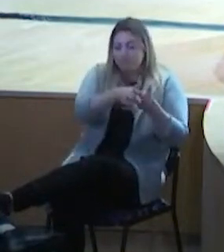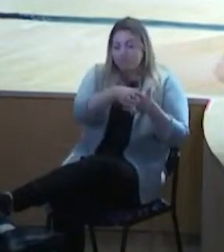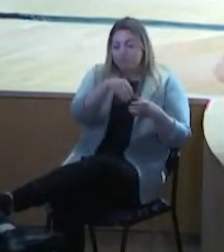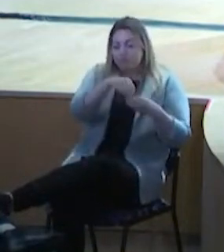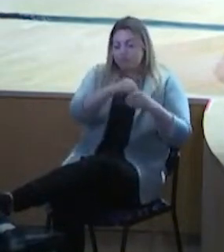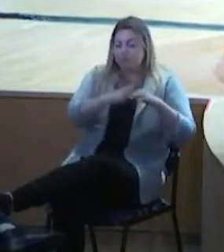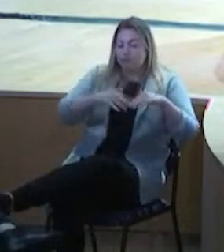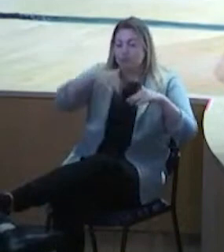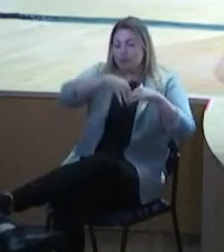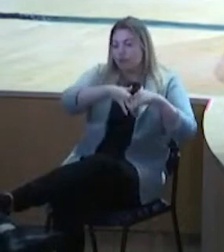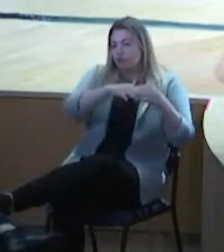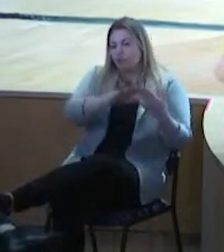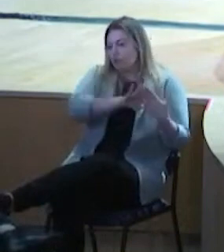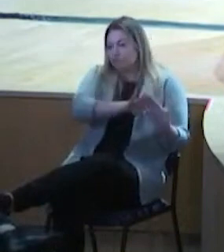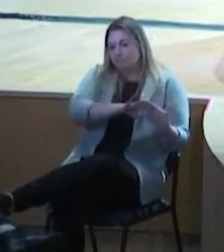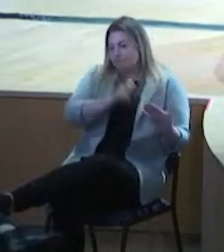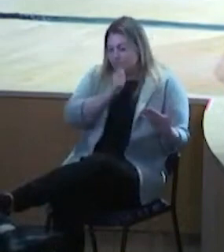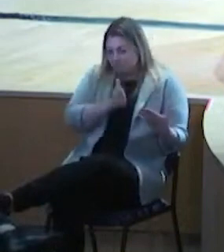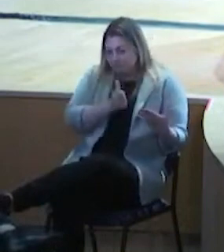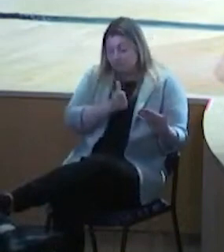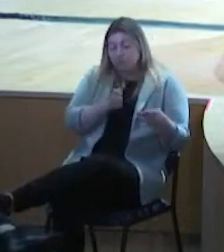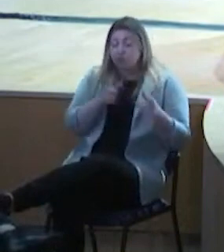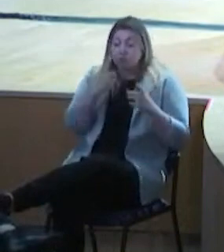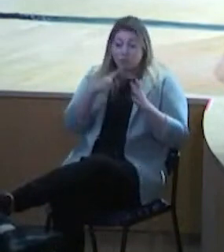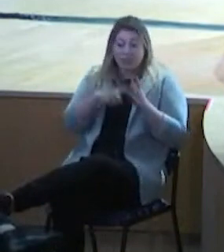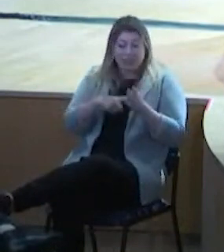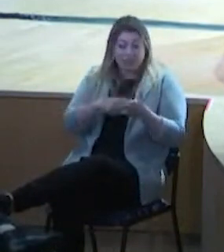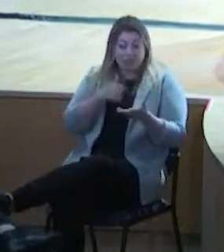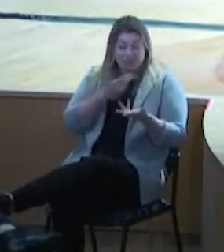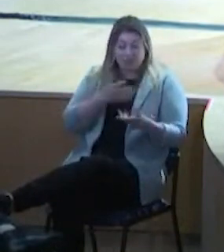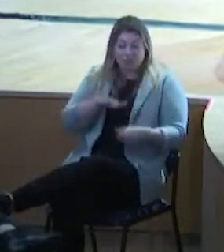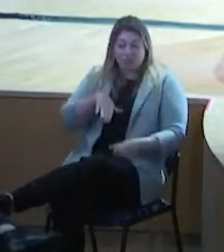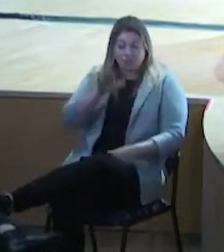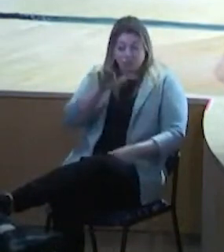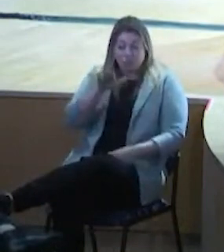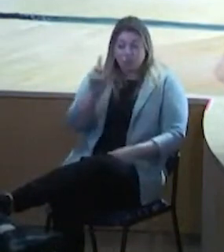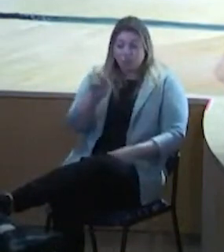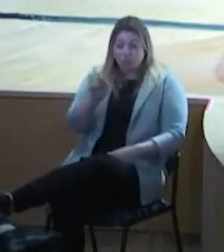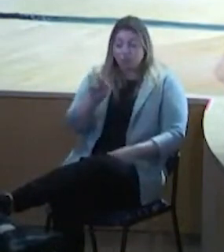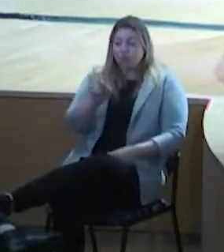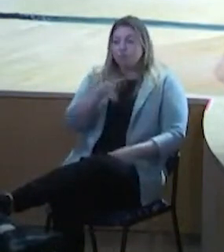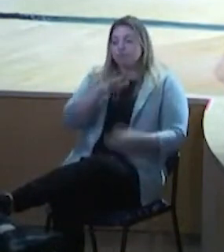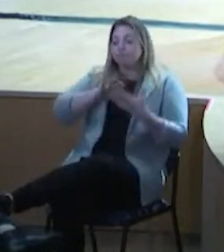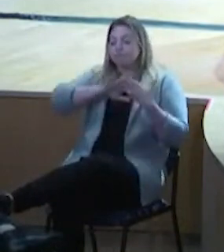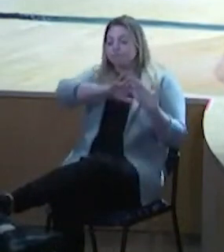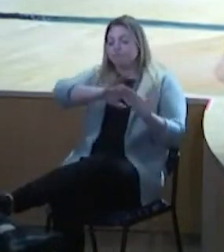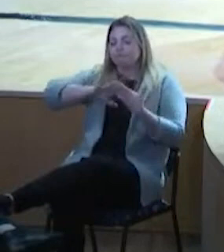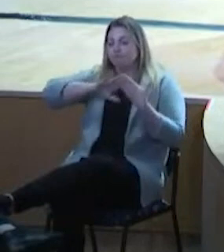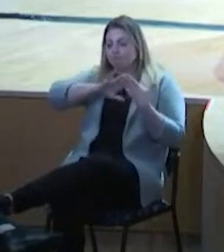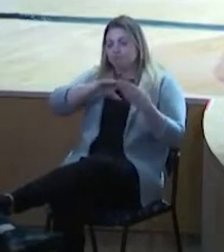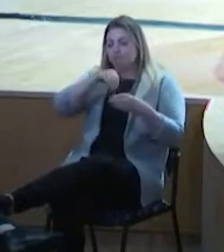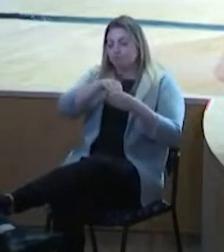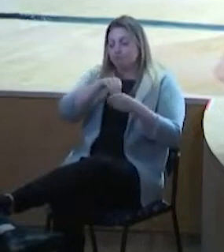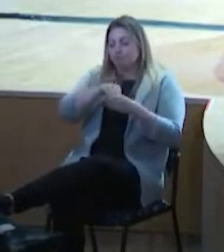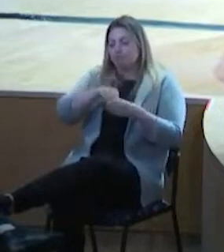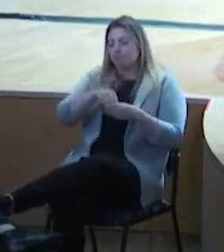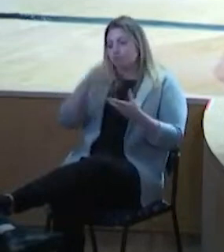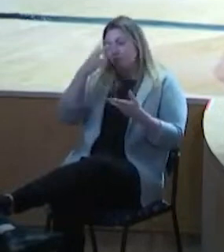Indigenous community, and for example, I was raised in an urban context within Mexico